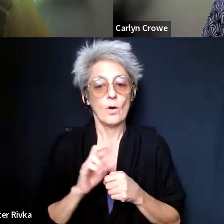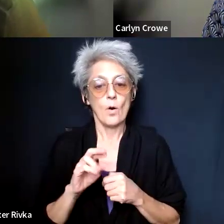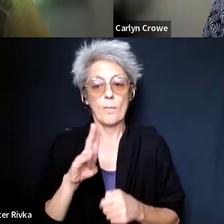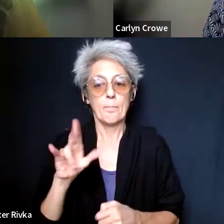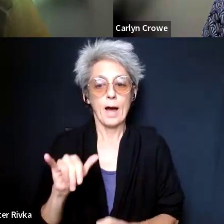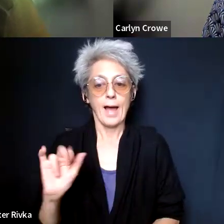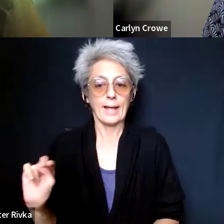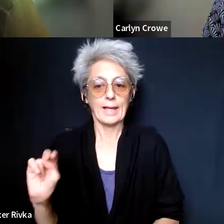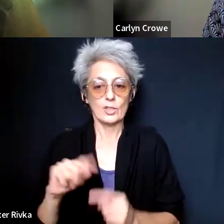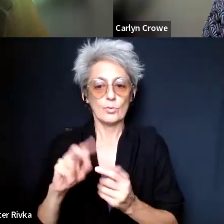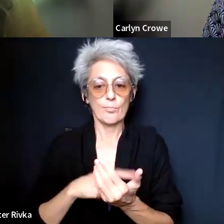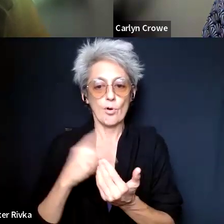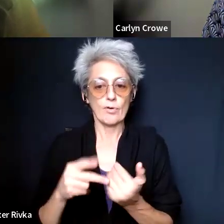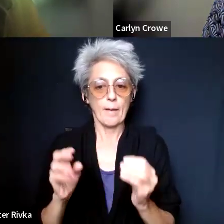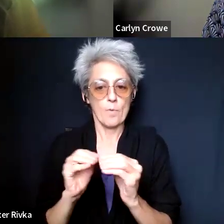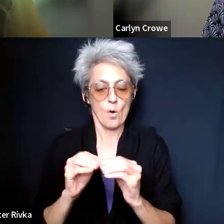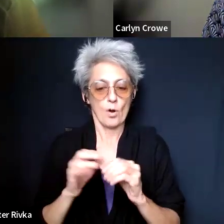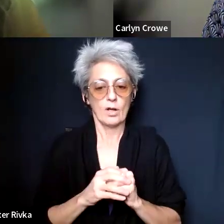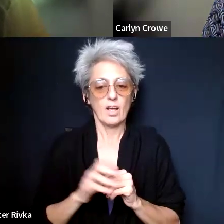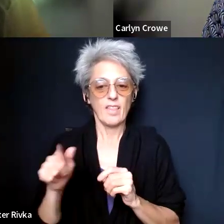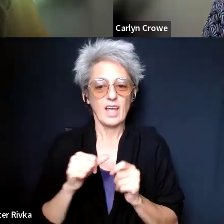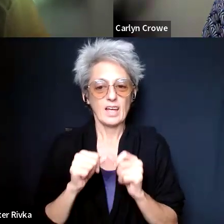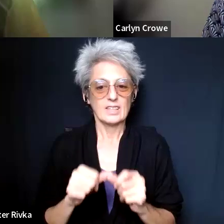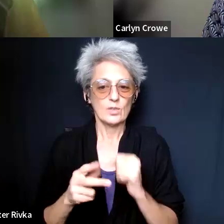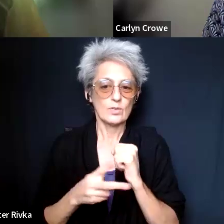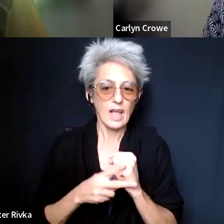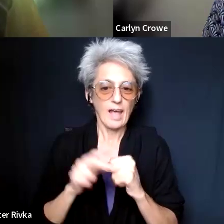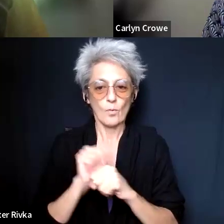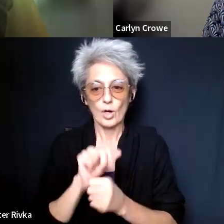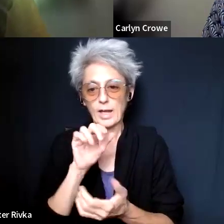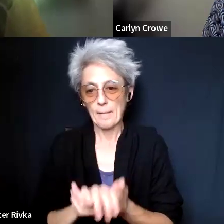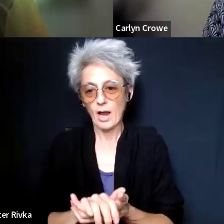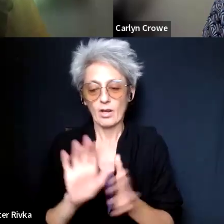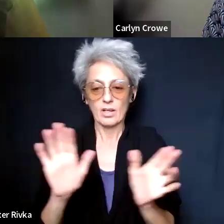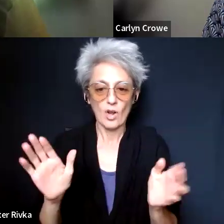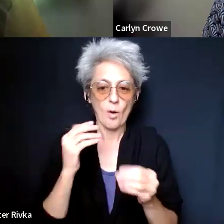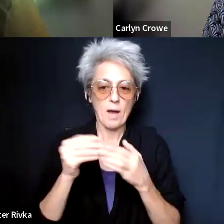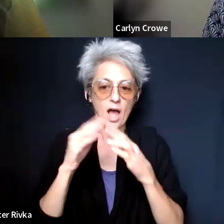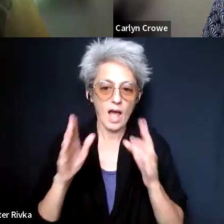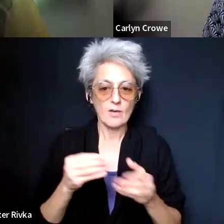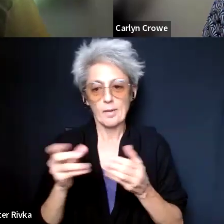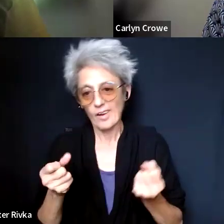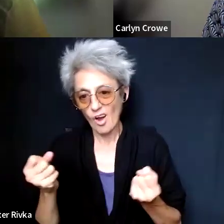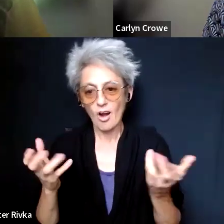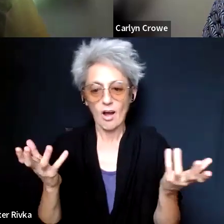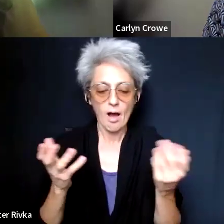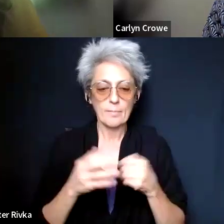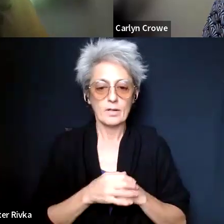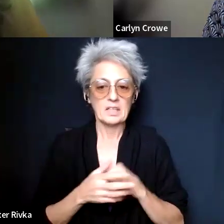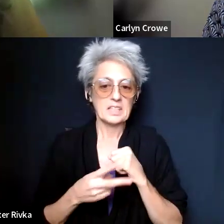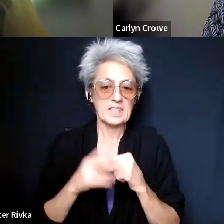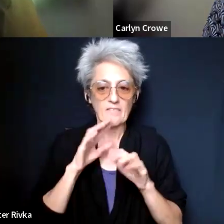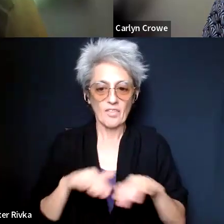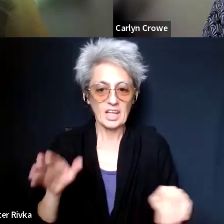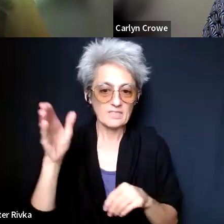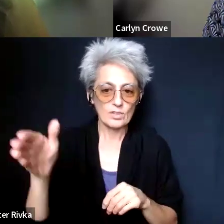program so that they can continue to save, work, get married, buy a house, buy a car, save for their kids'